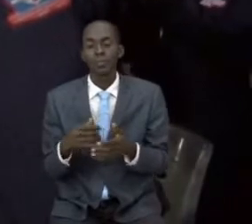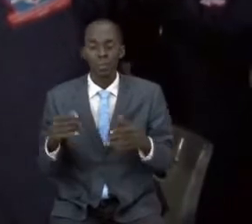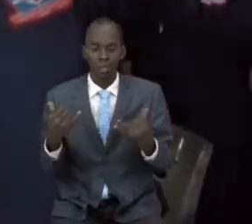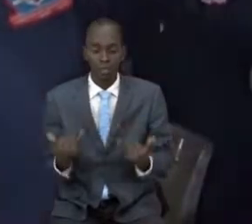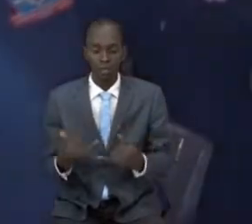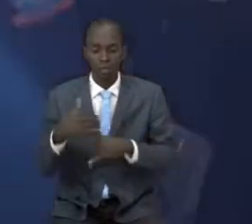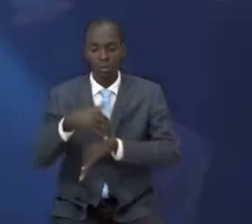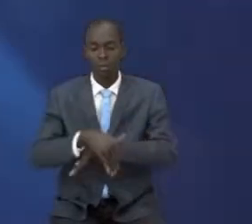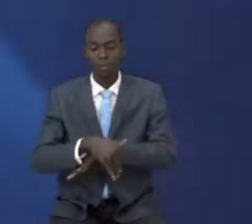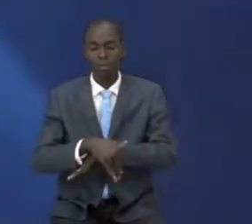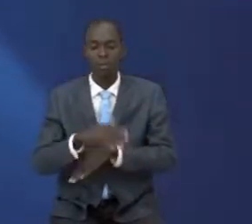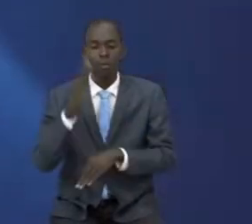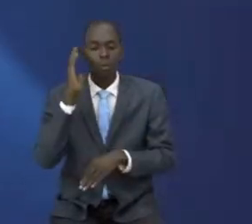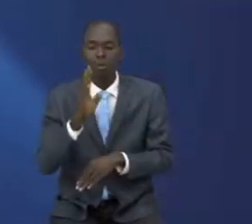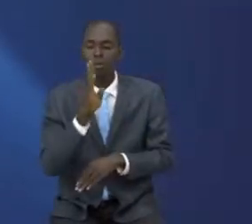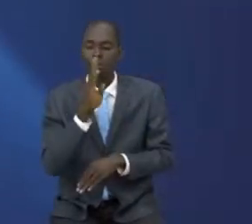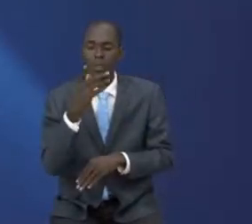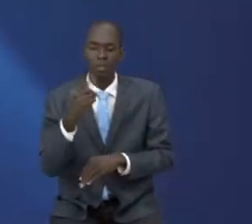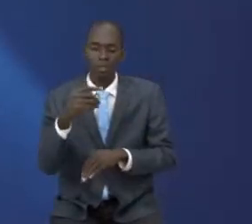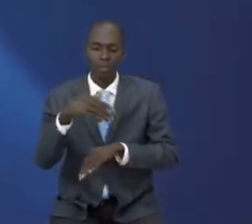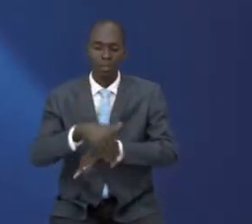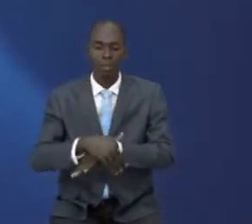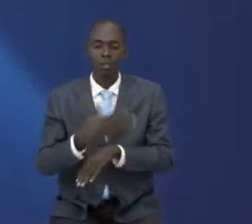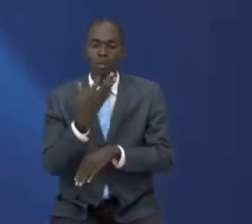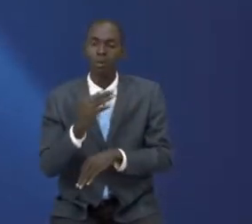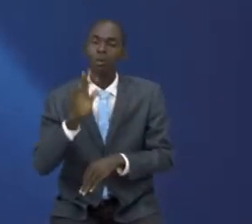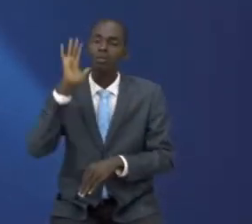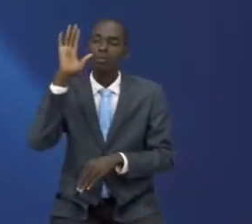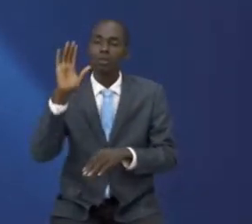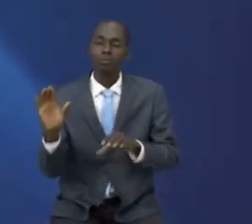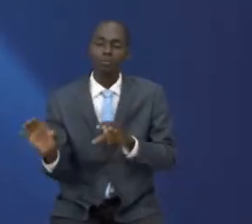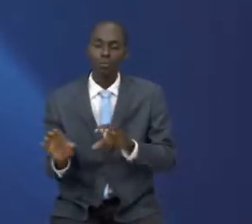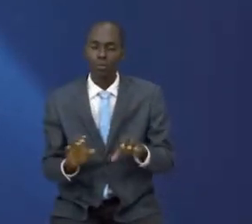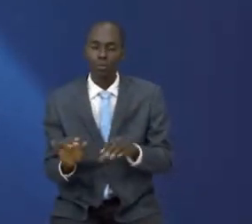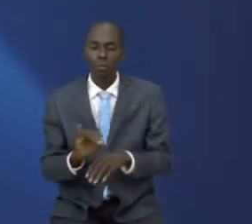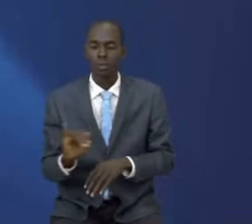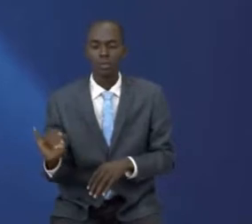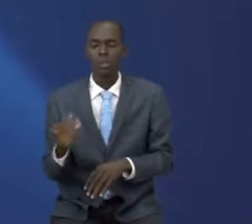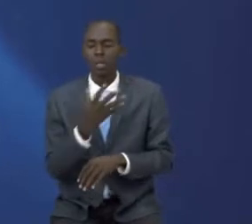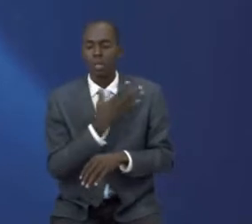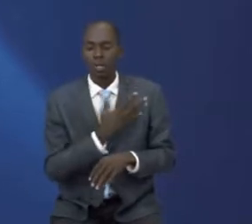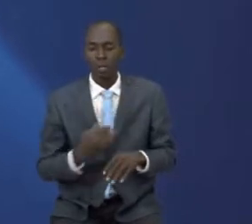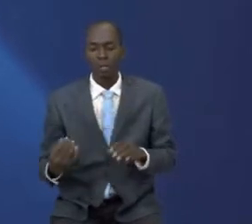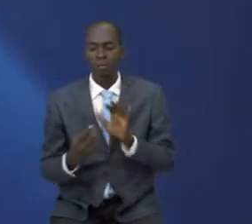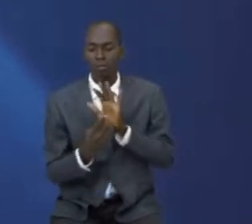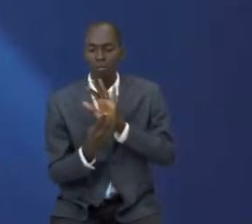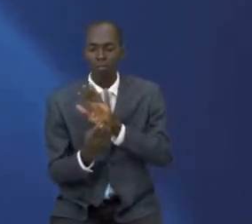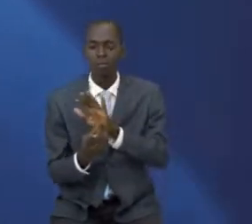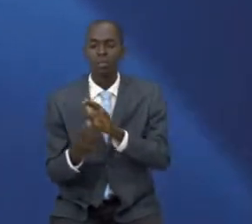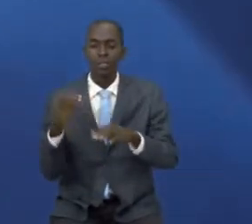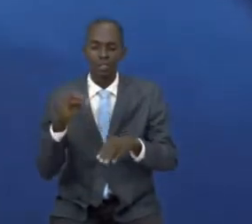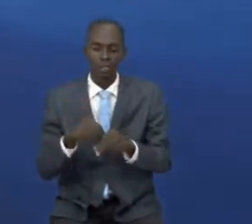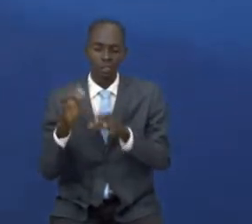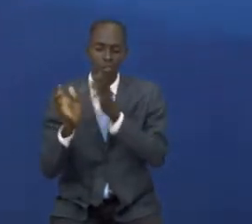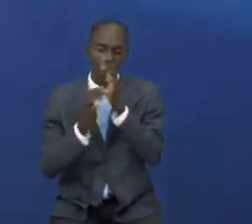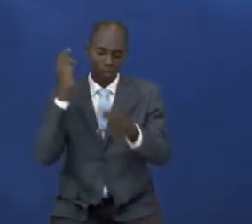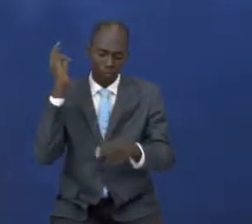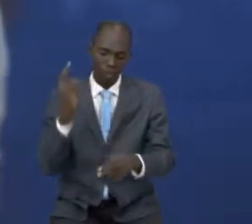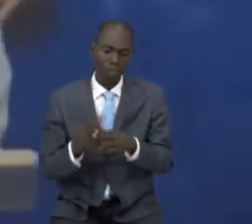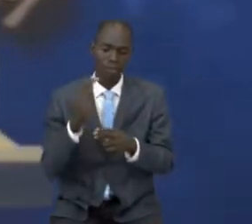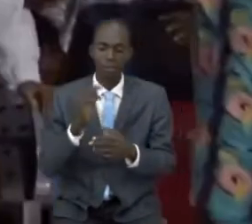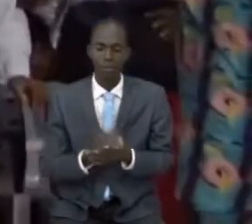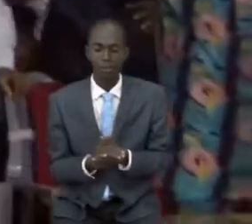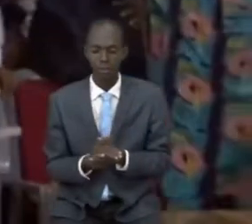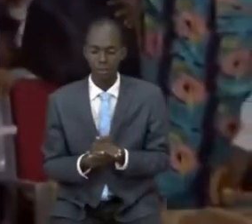tonight will be the night of your performance and demonstration in Jesus'